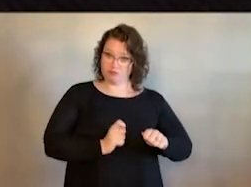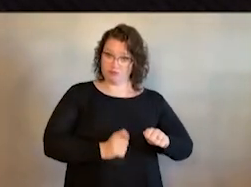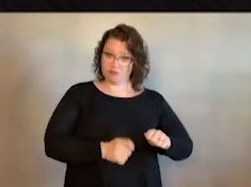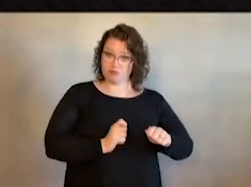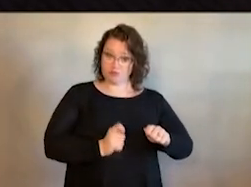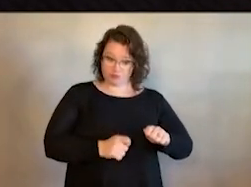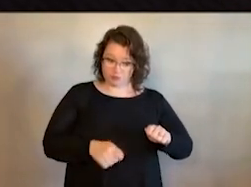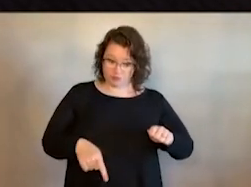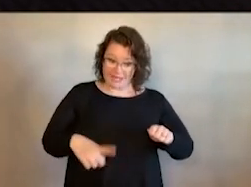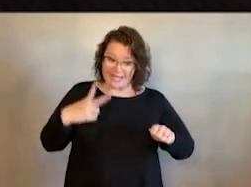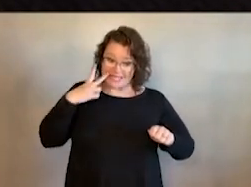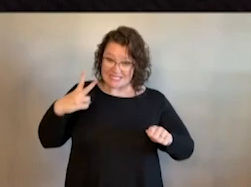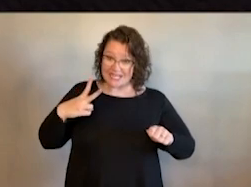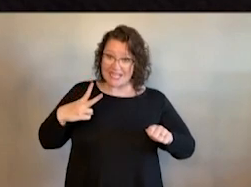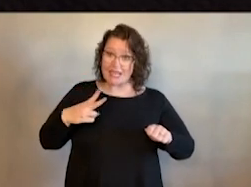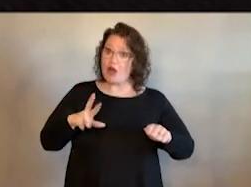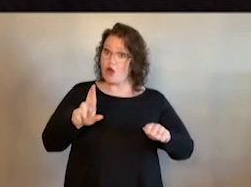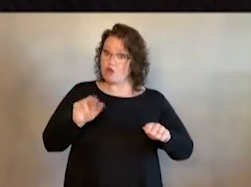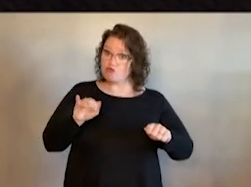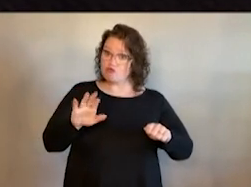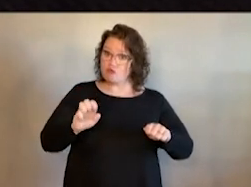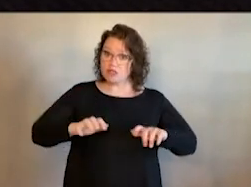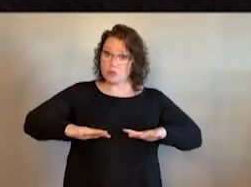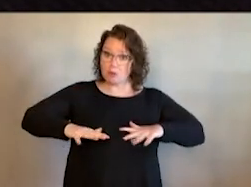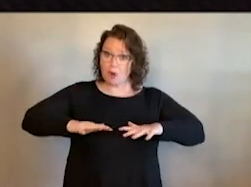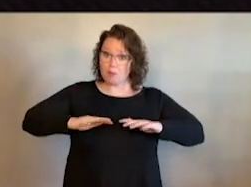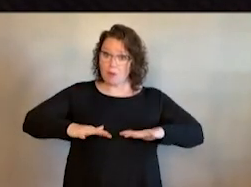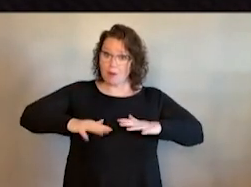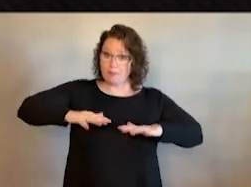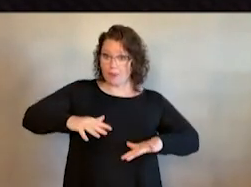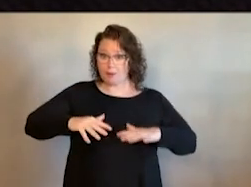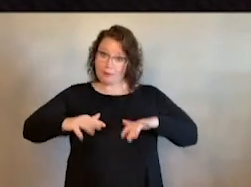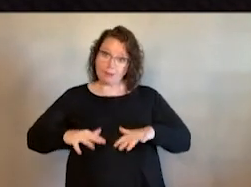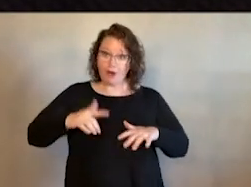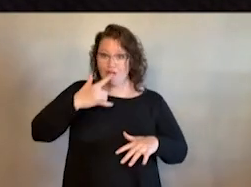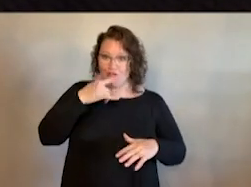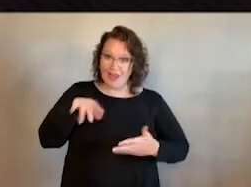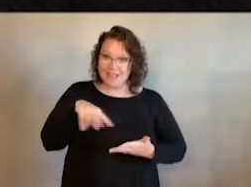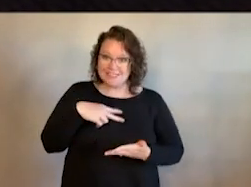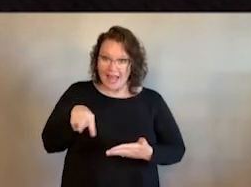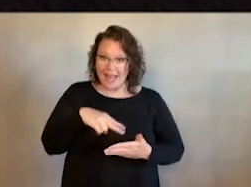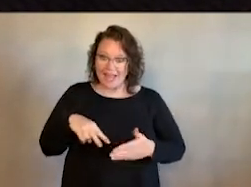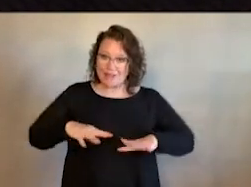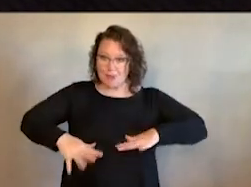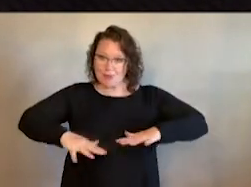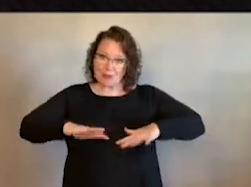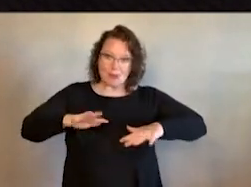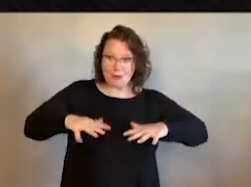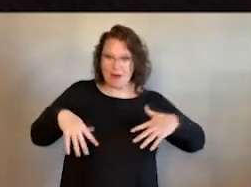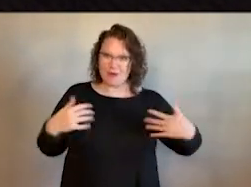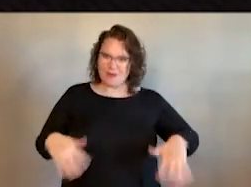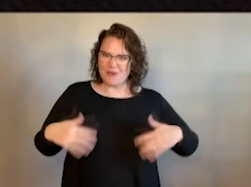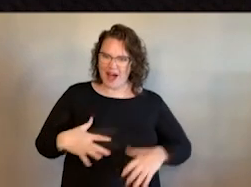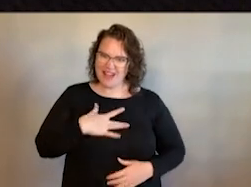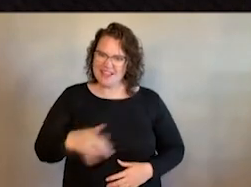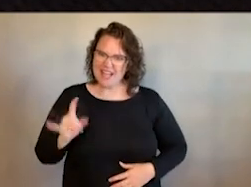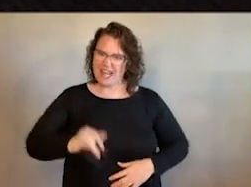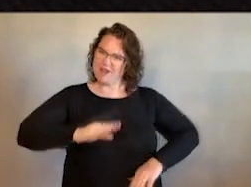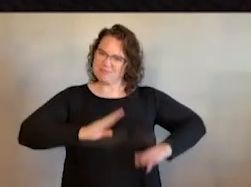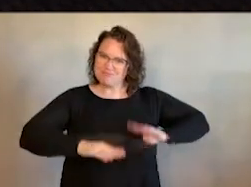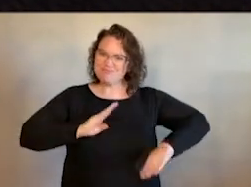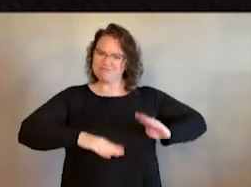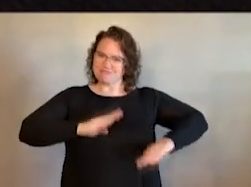rice. You'll notice that the rice will start to jump and dance. And who wouldn't when listening to a beat like that?